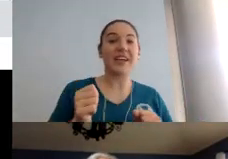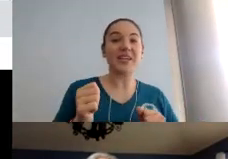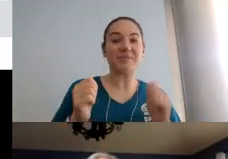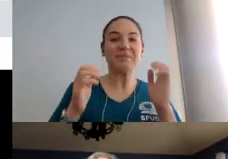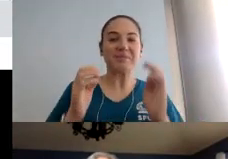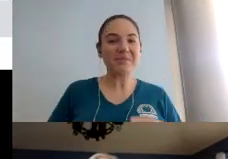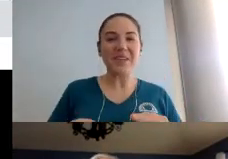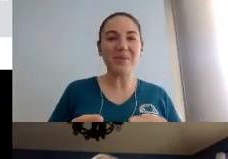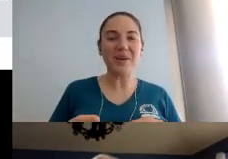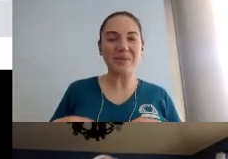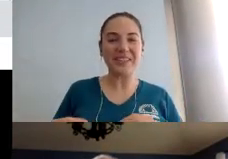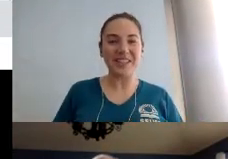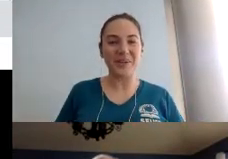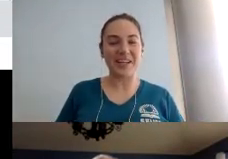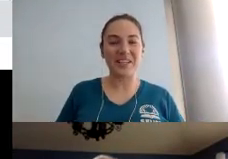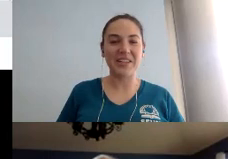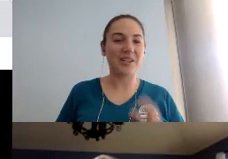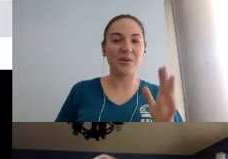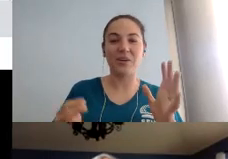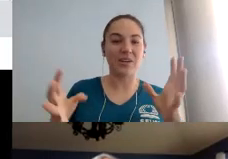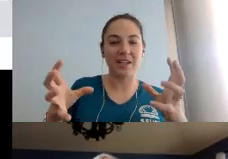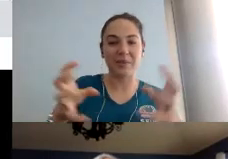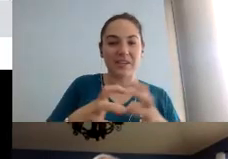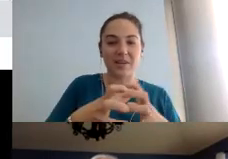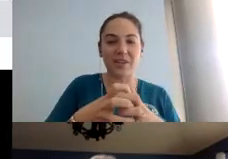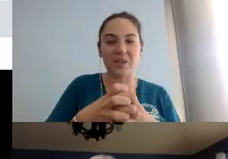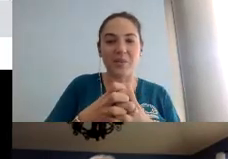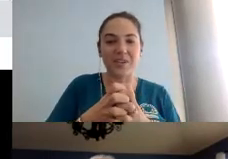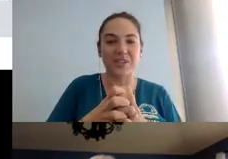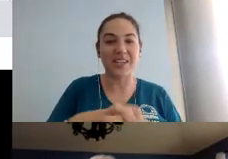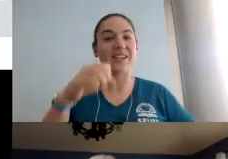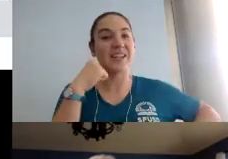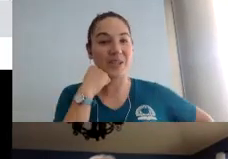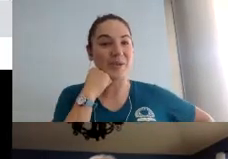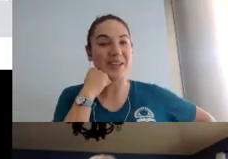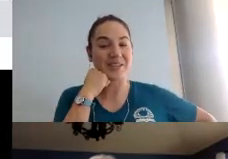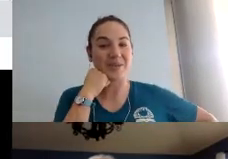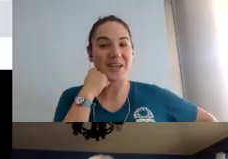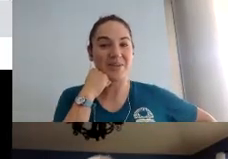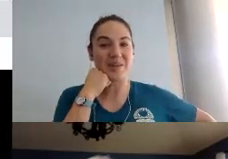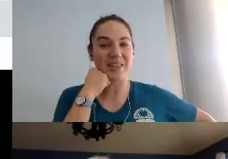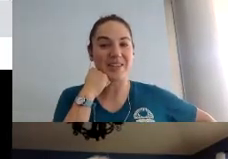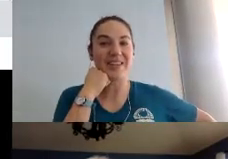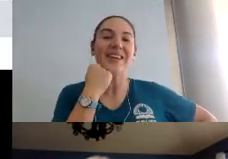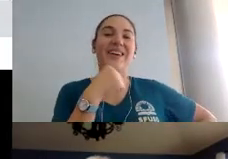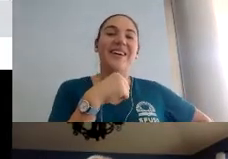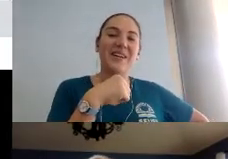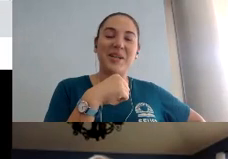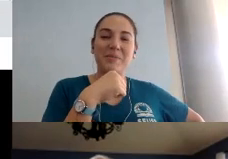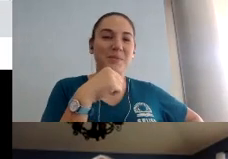excuse me, if you wanted to build it into an activity or into something so it wasn't just like, let's all pause and do this housekeeping